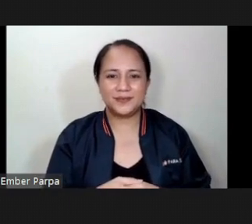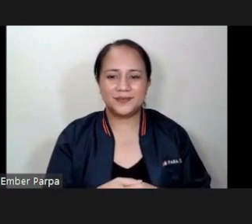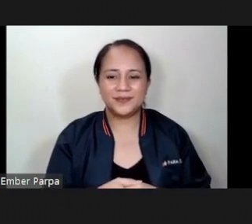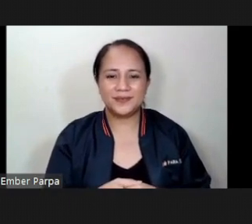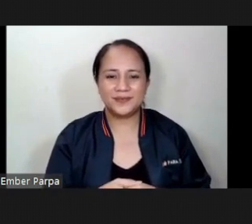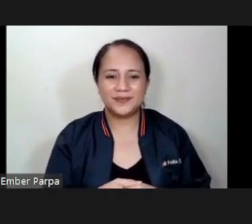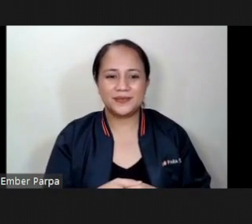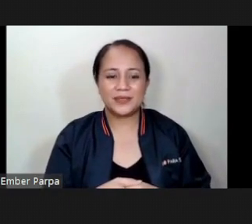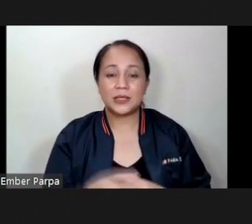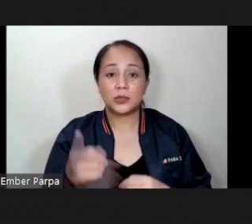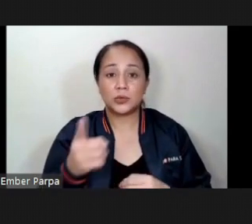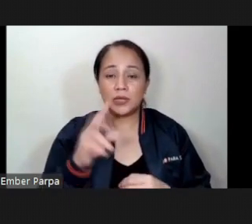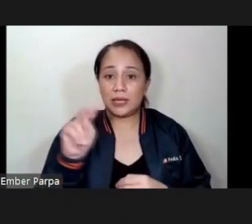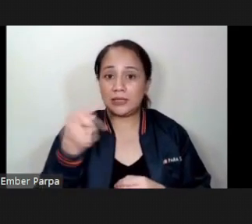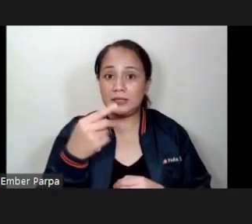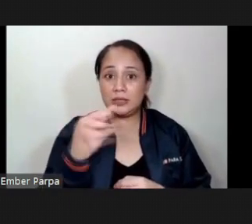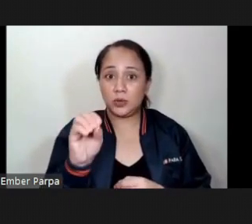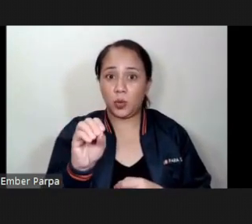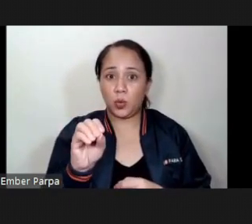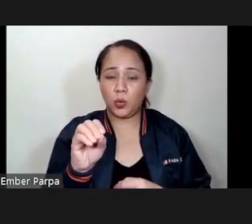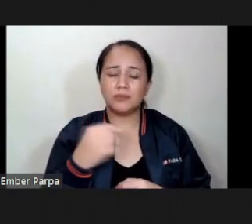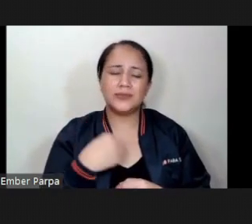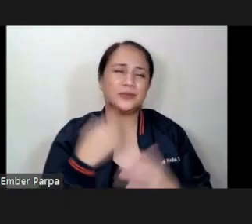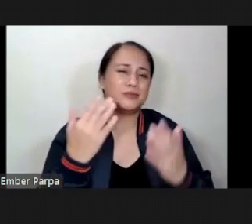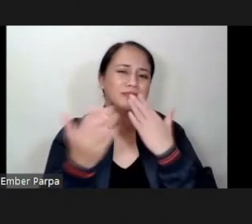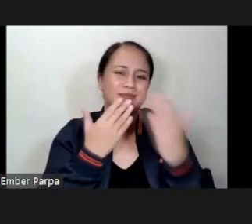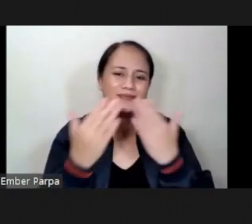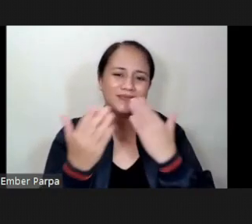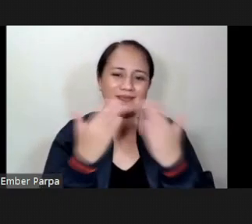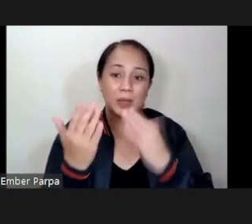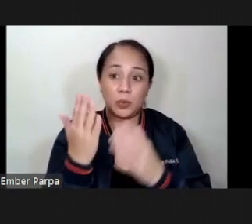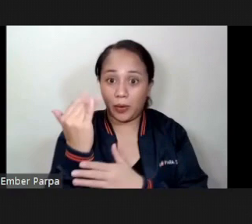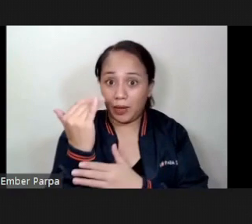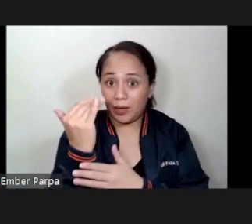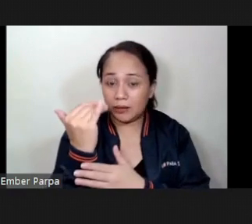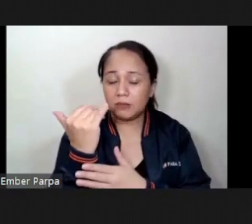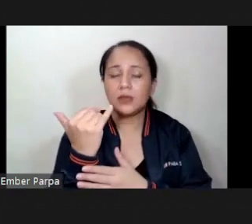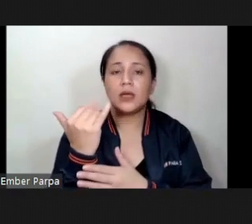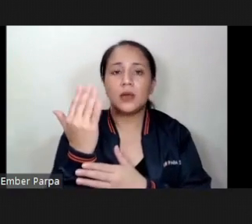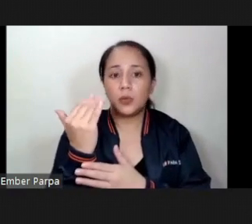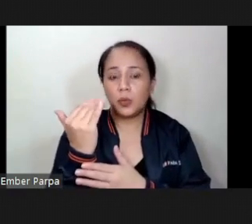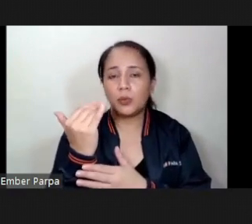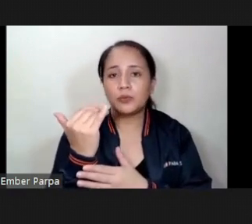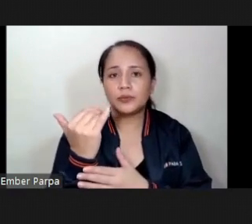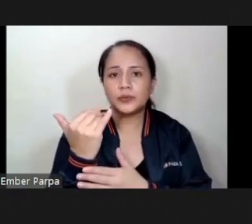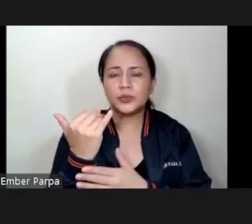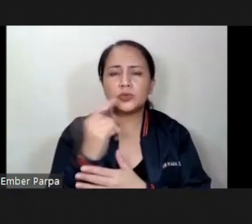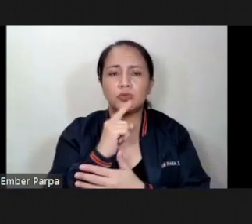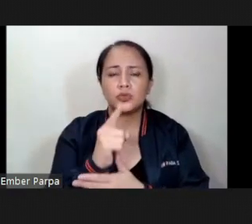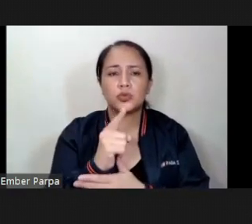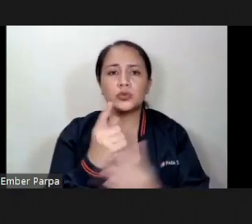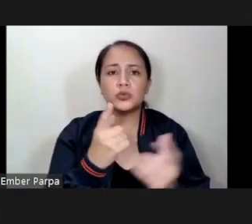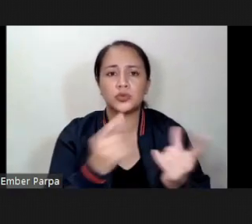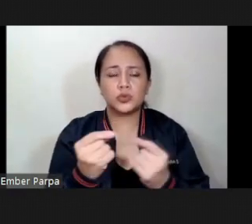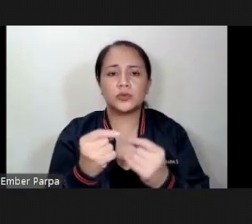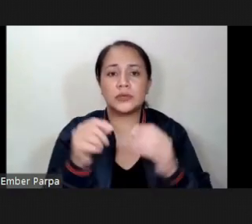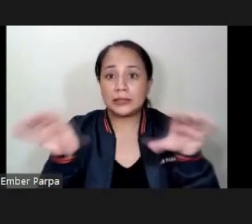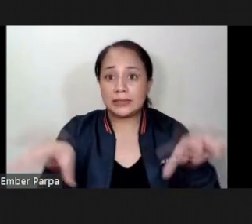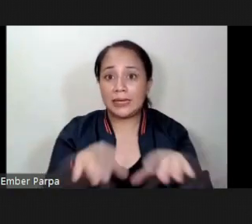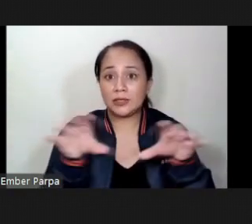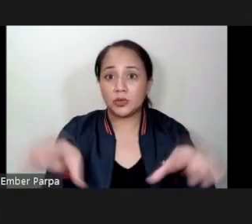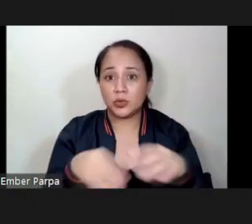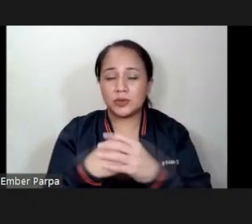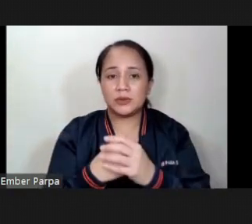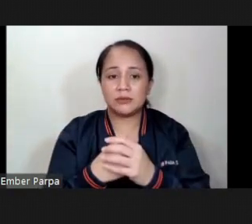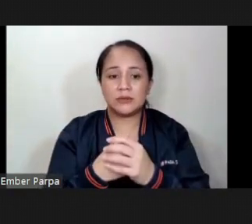To those NGOs, so I am very thankful because they really do an action and help